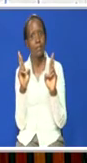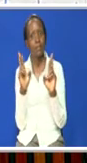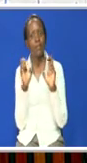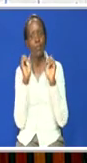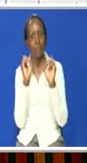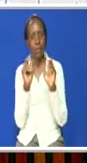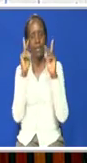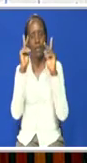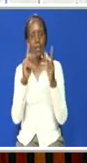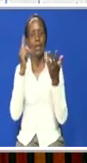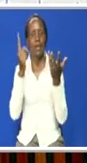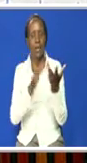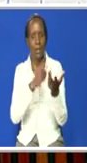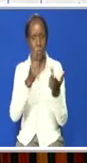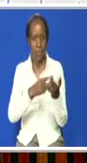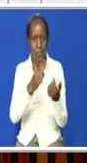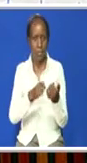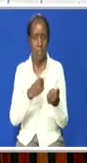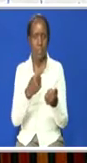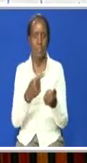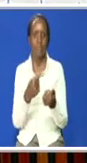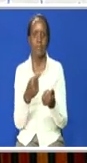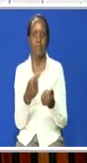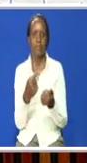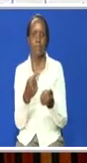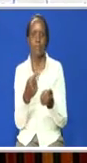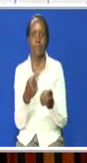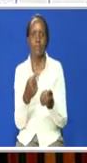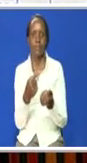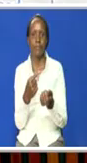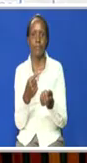Let's count the counters.